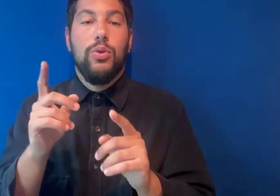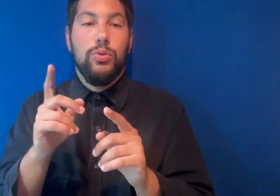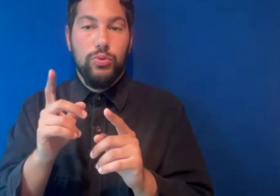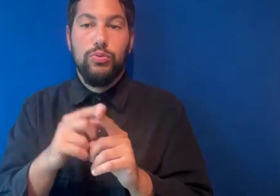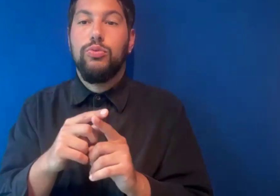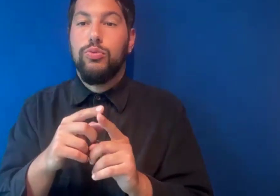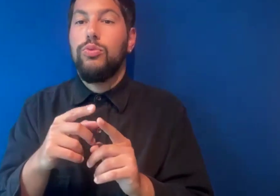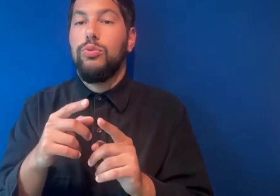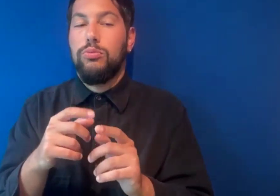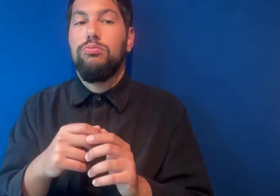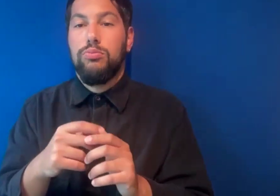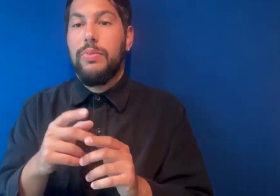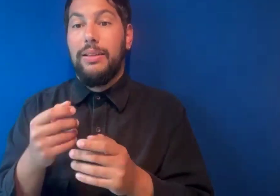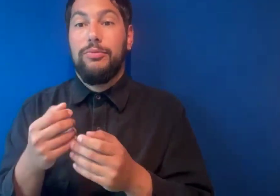way.